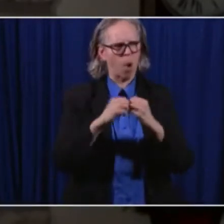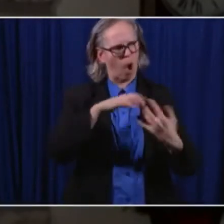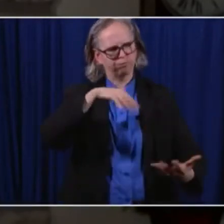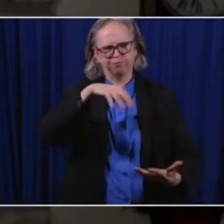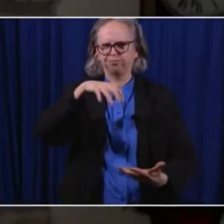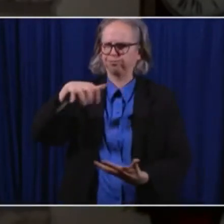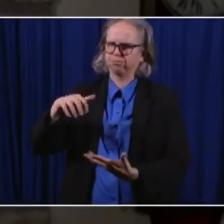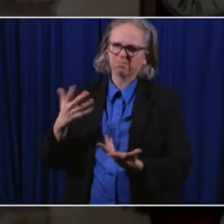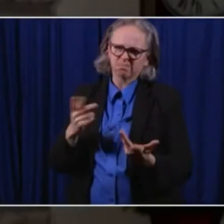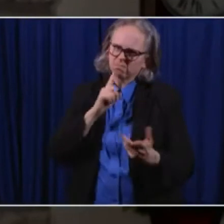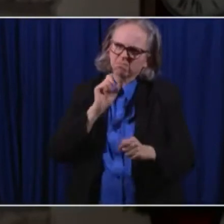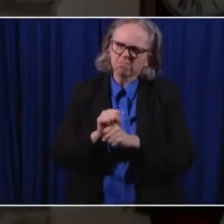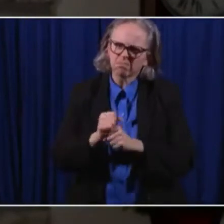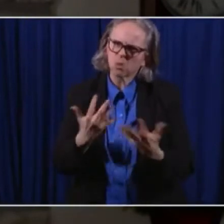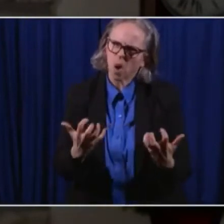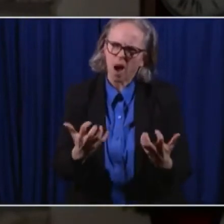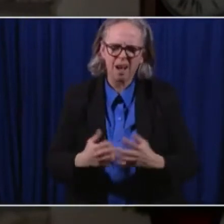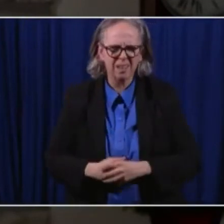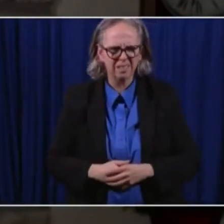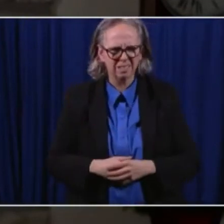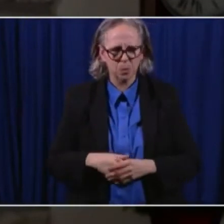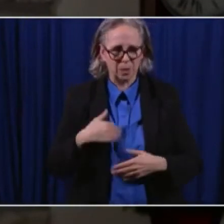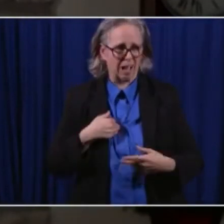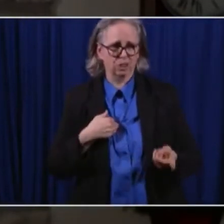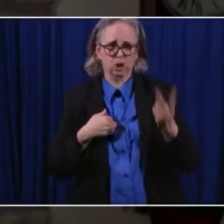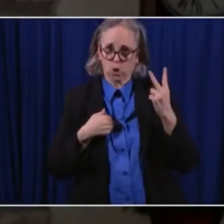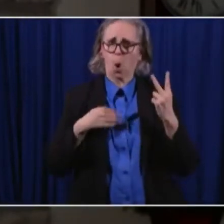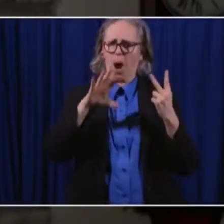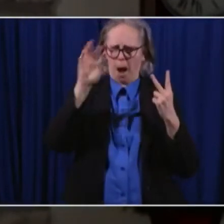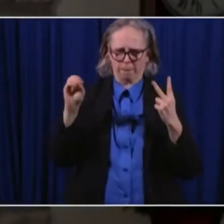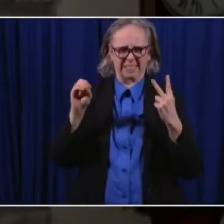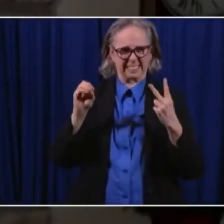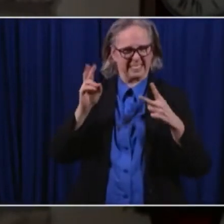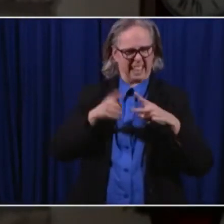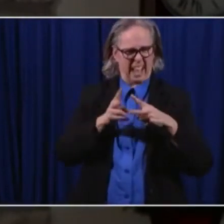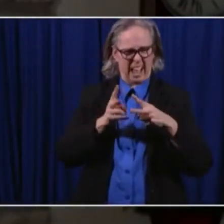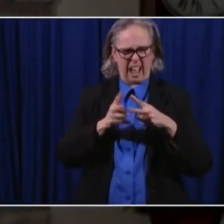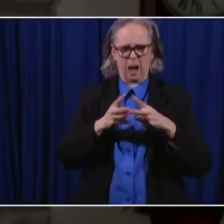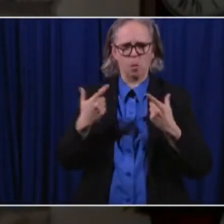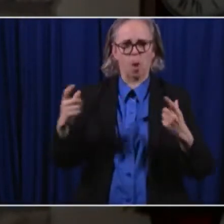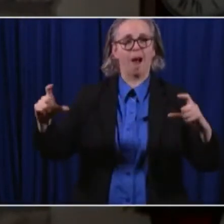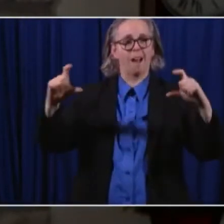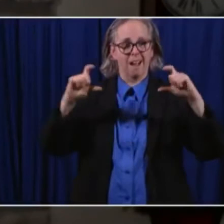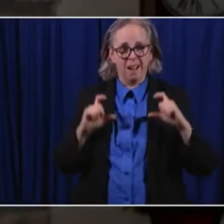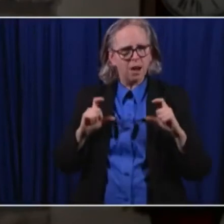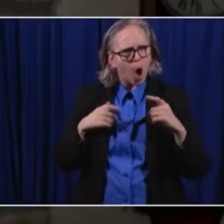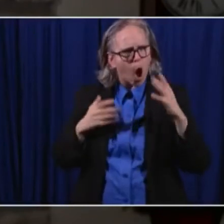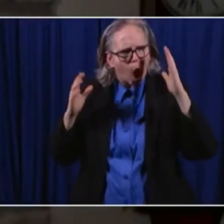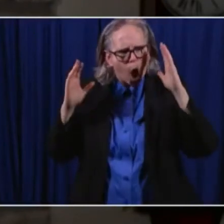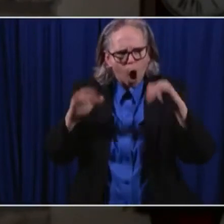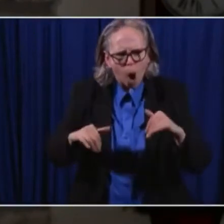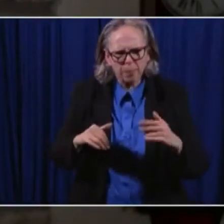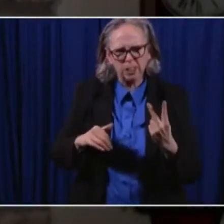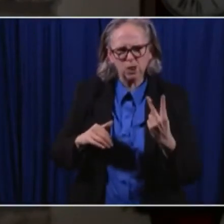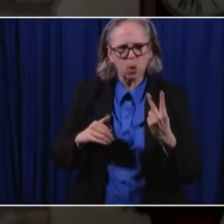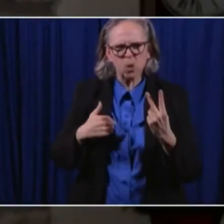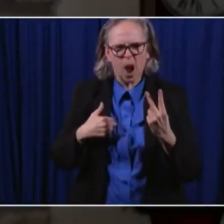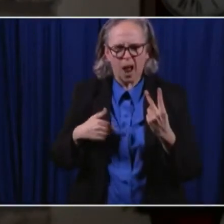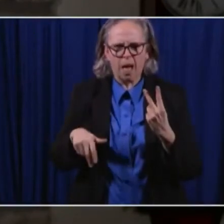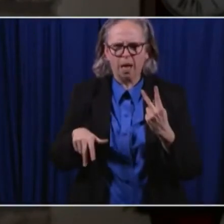2 streams flowing into the river, and we hope that we get 3 and 4, maybe 5. We have more, more vaccines coming from